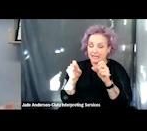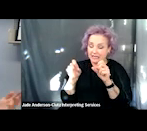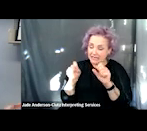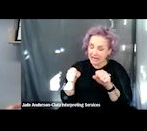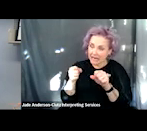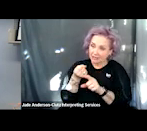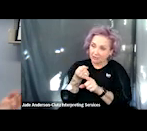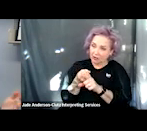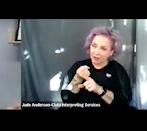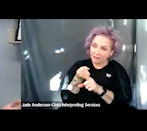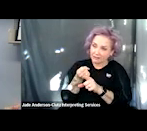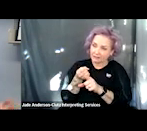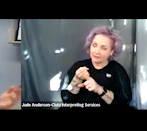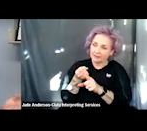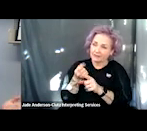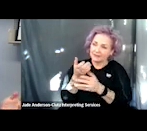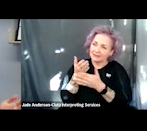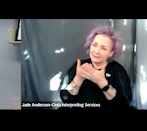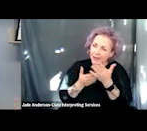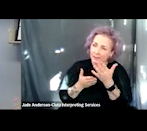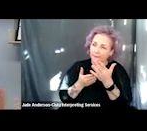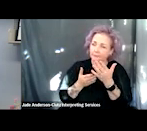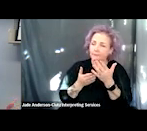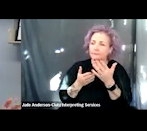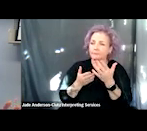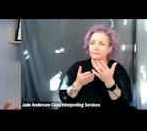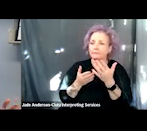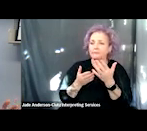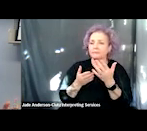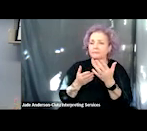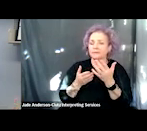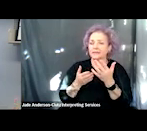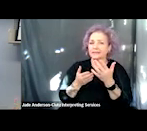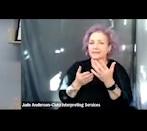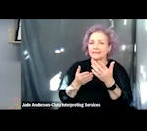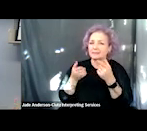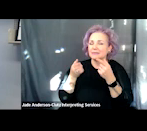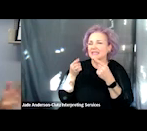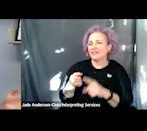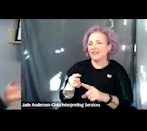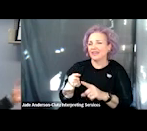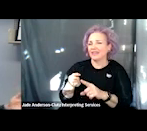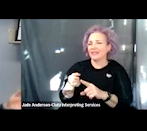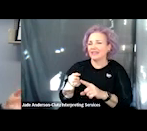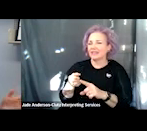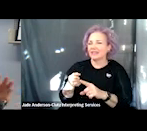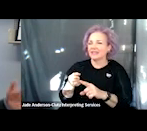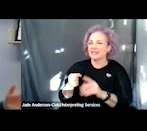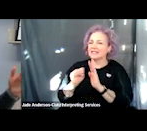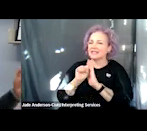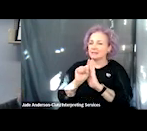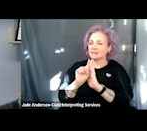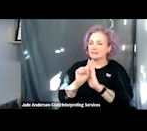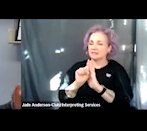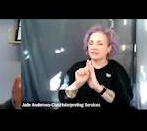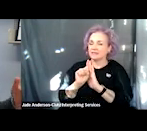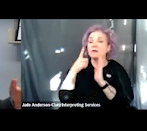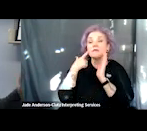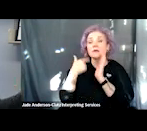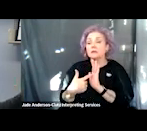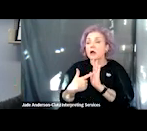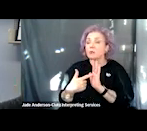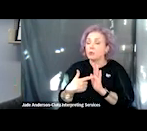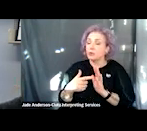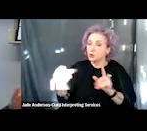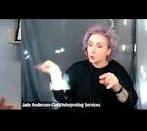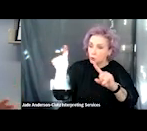an outcome that's related to most of them is fever, right? You can get a lot of fever. And the reason why fever is associated with